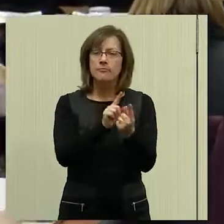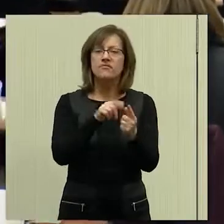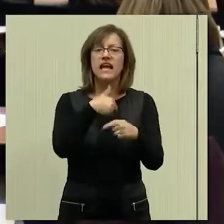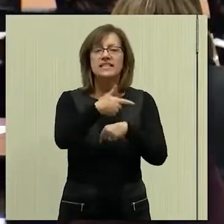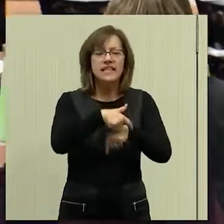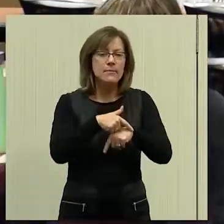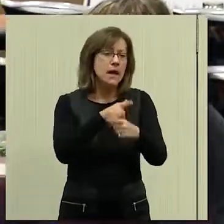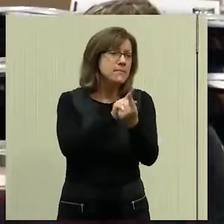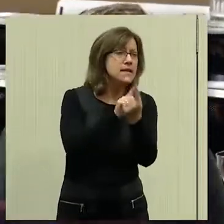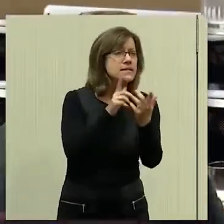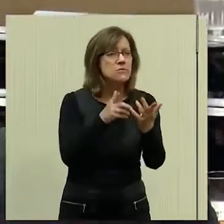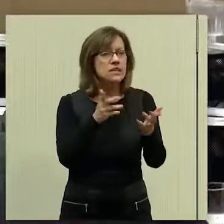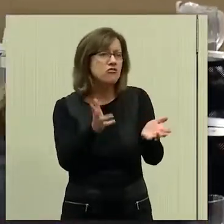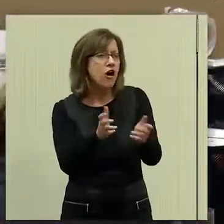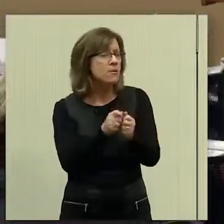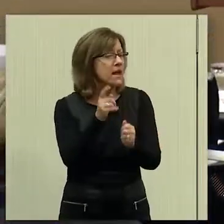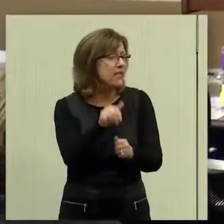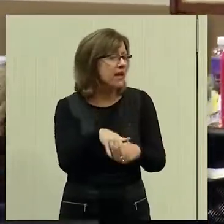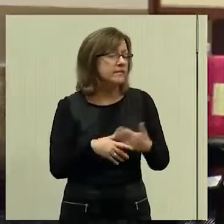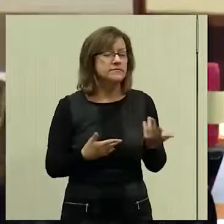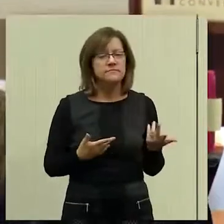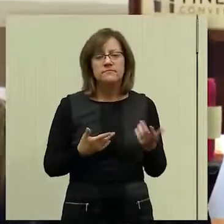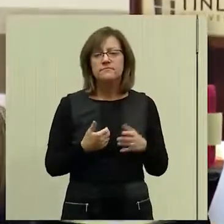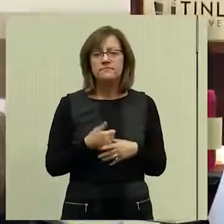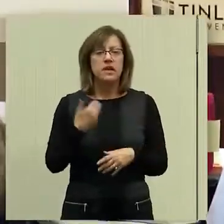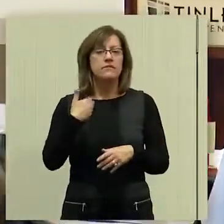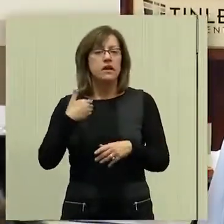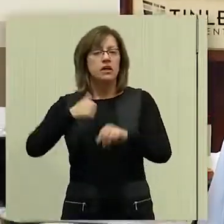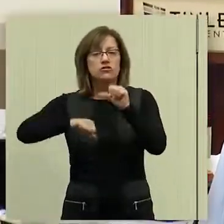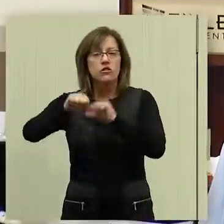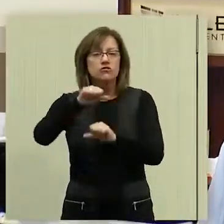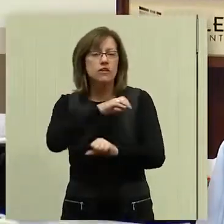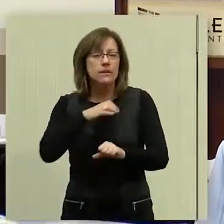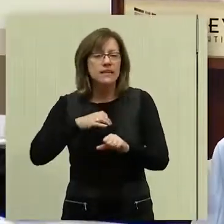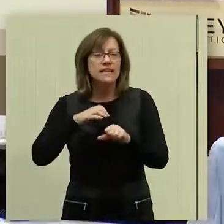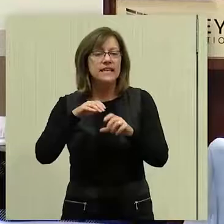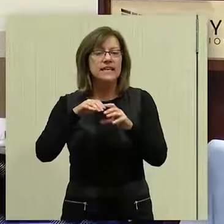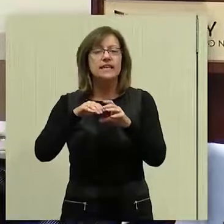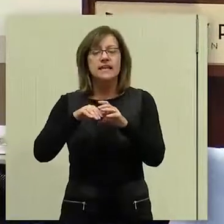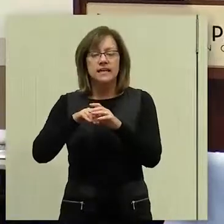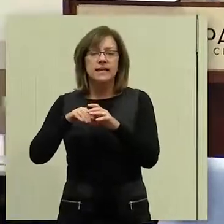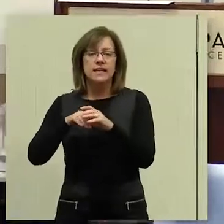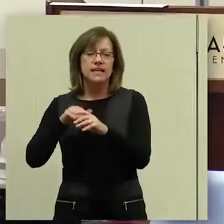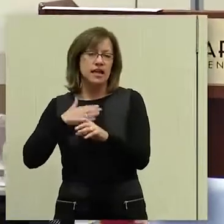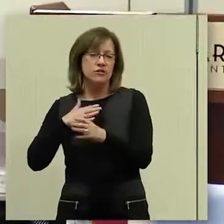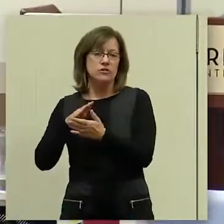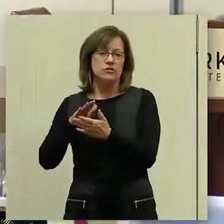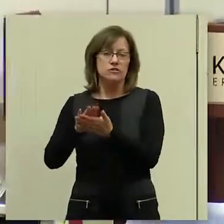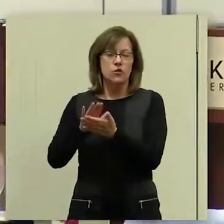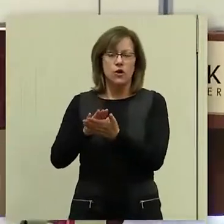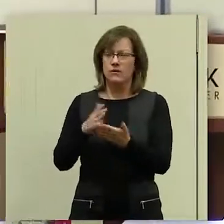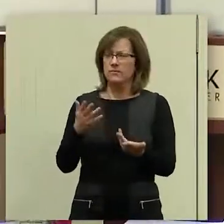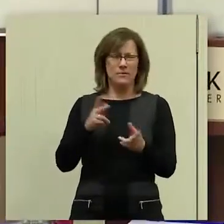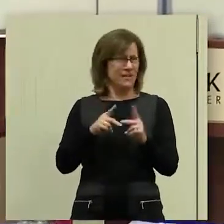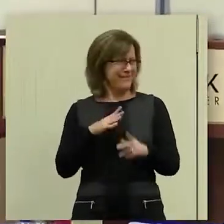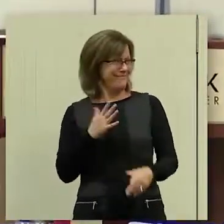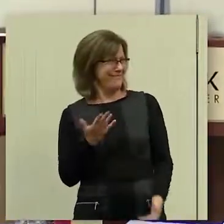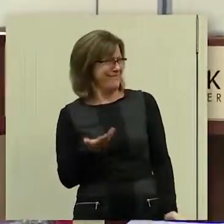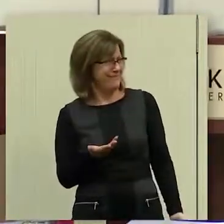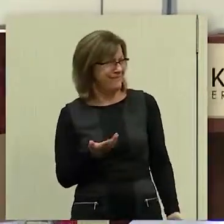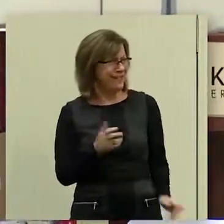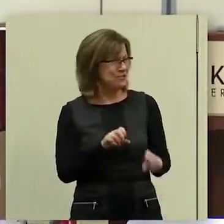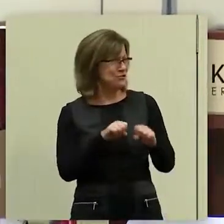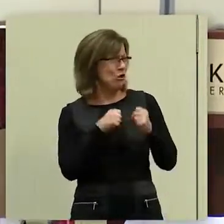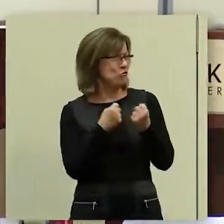social committee in our department, and some of the other departments are like, what's the matter with you having a social department? or social committee. But you know what? It helps